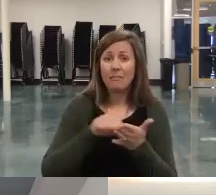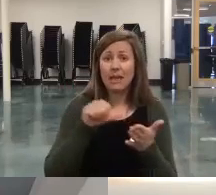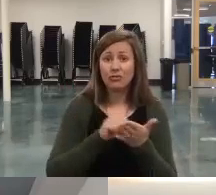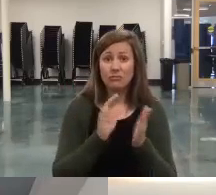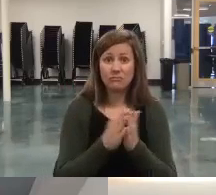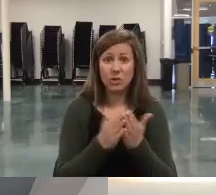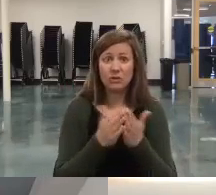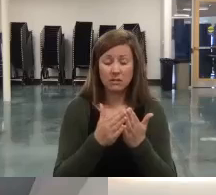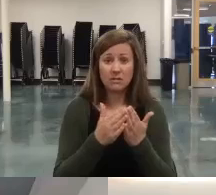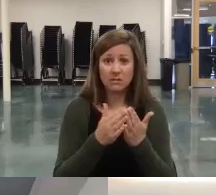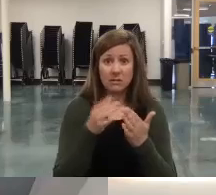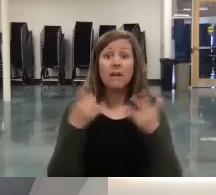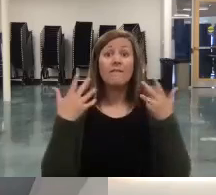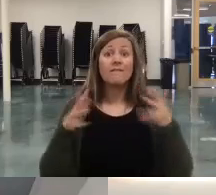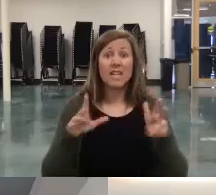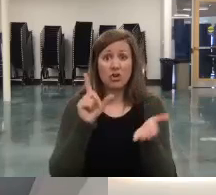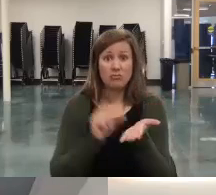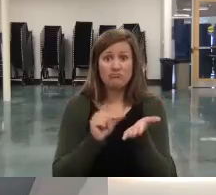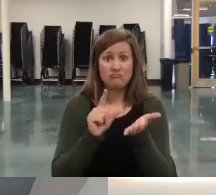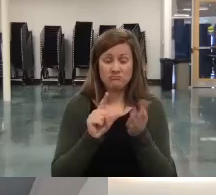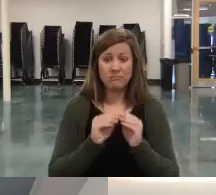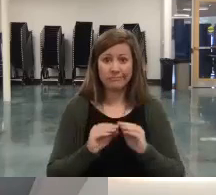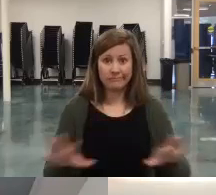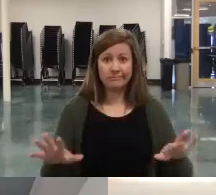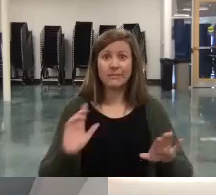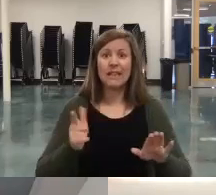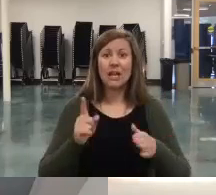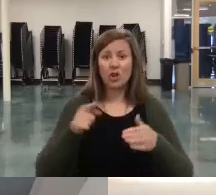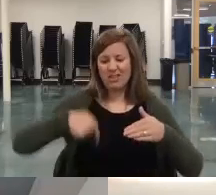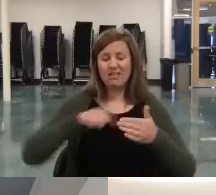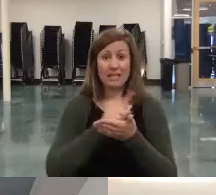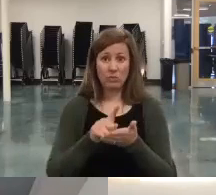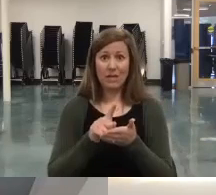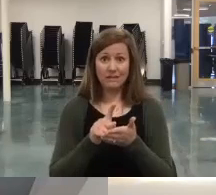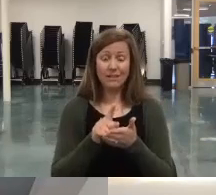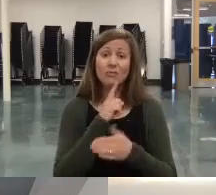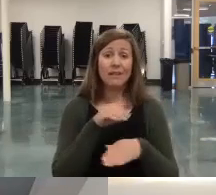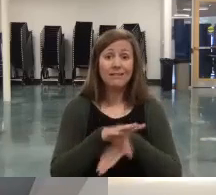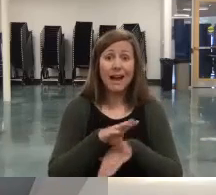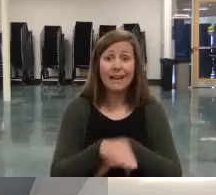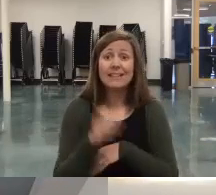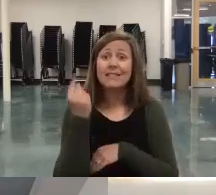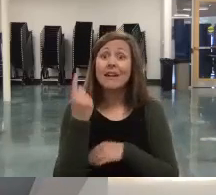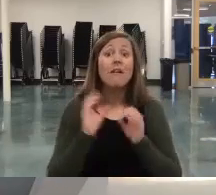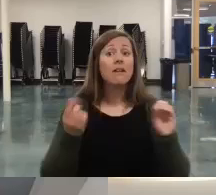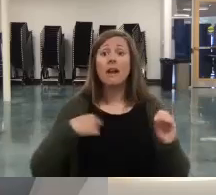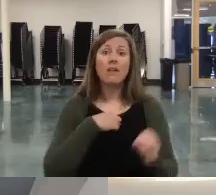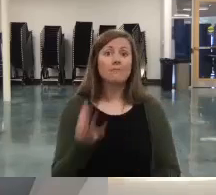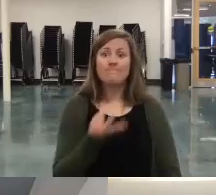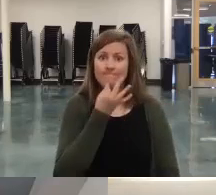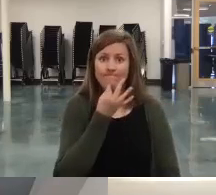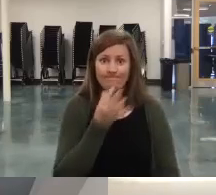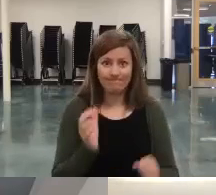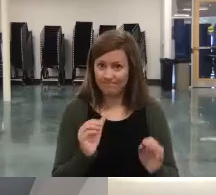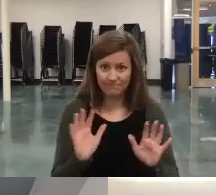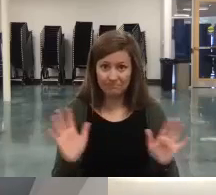manual that will be released later this week that refers to its guidance. So none of us are experts in any of this.